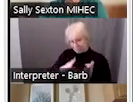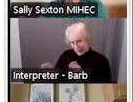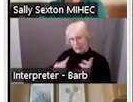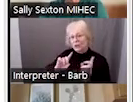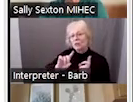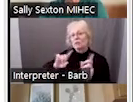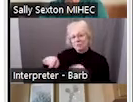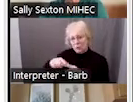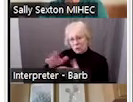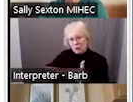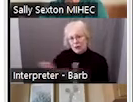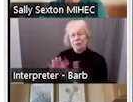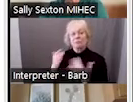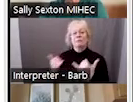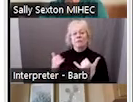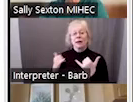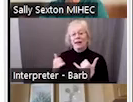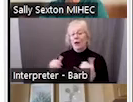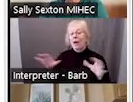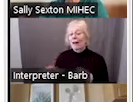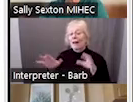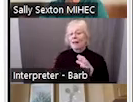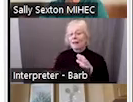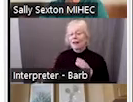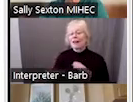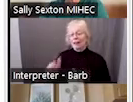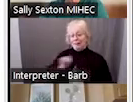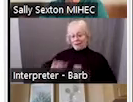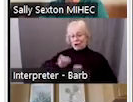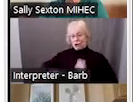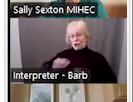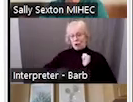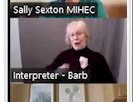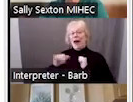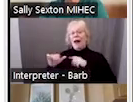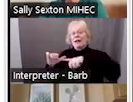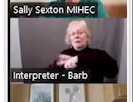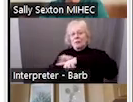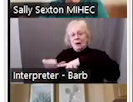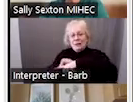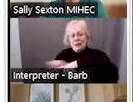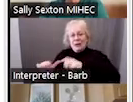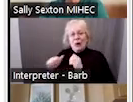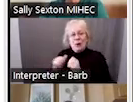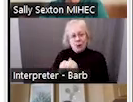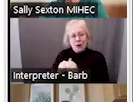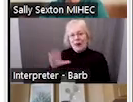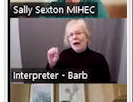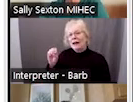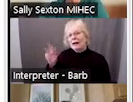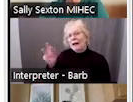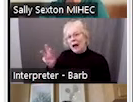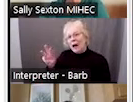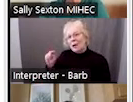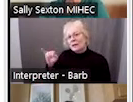Currently, Michael is active in the theater arts and is an apprentice with Cow Tipping Press. He enjoys sports, participating